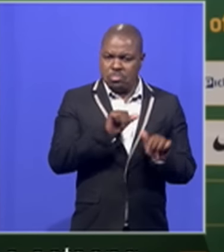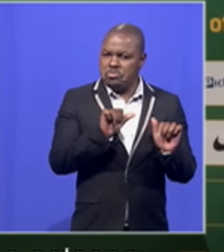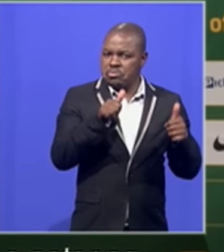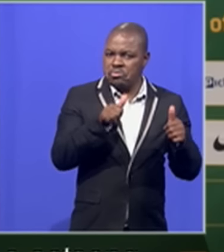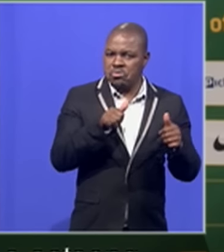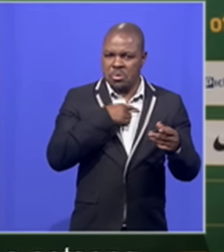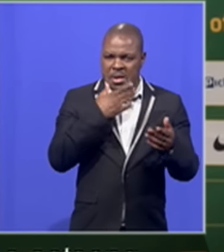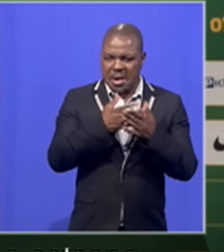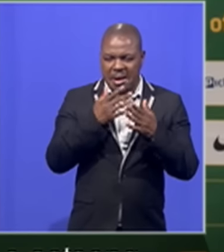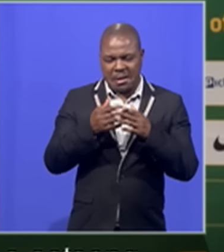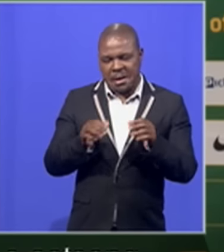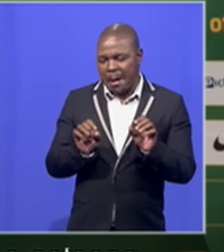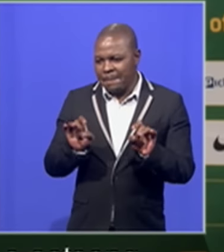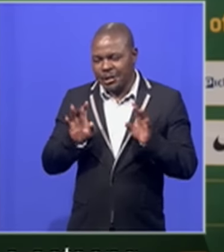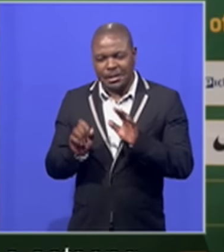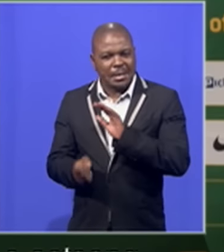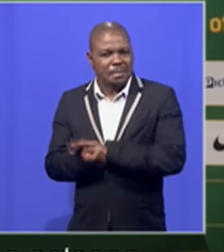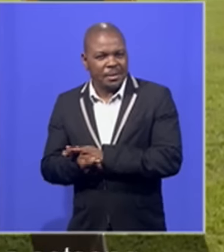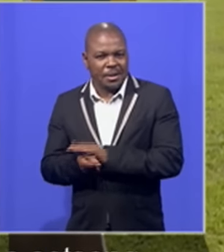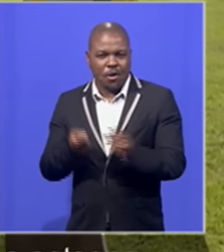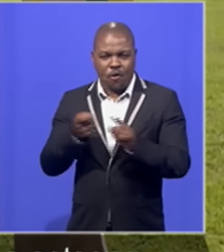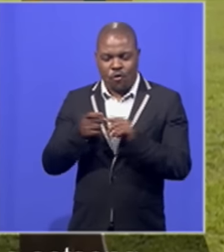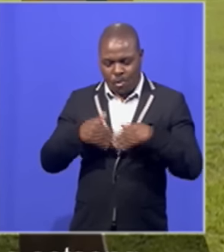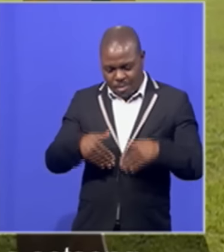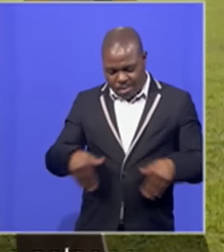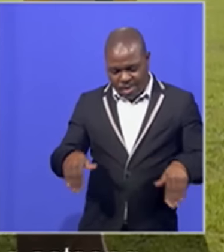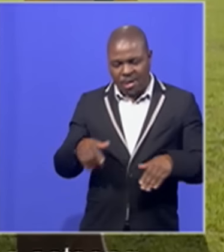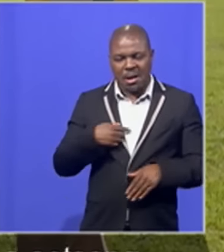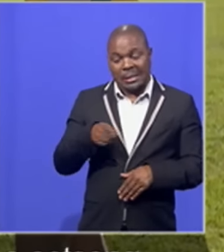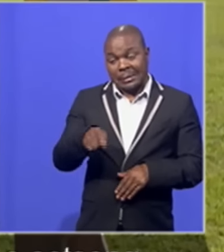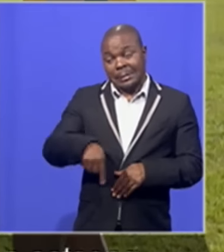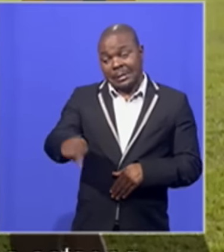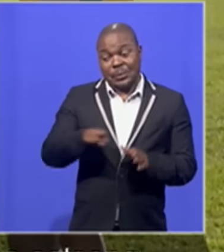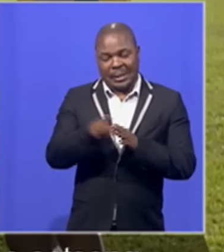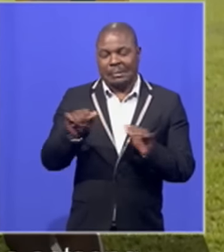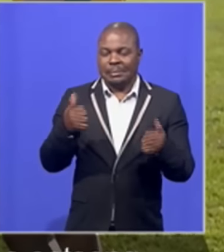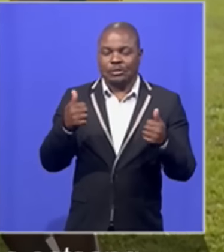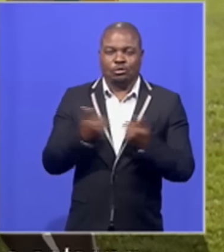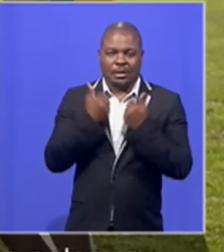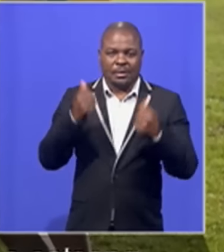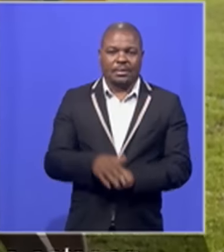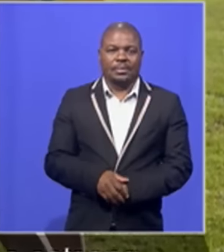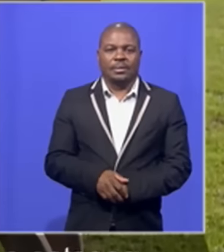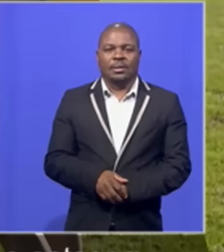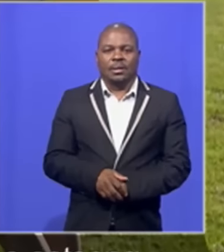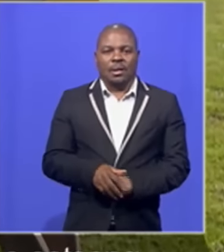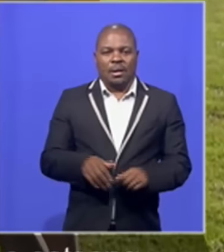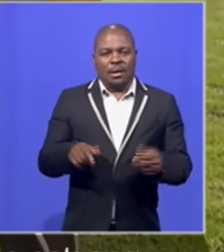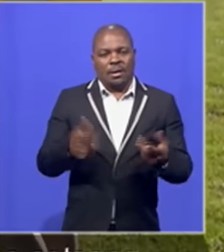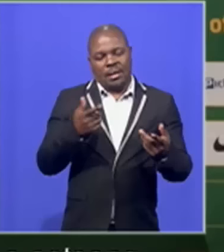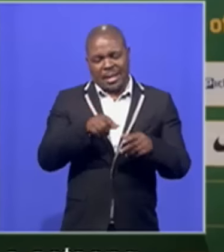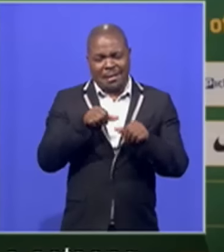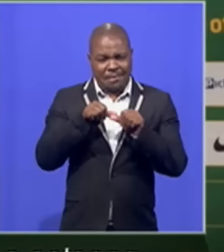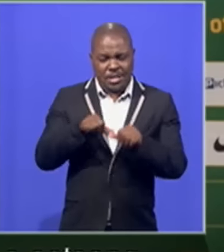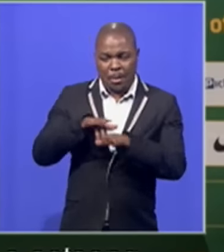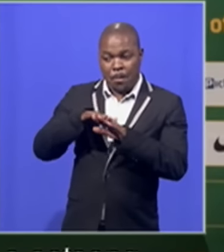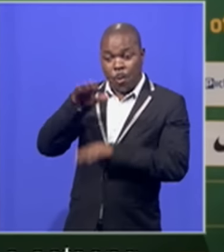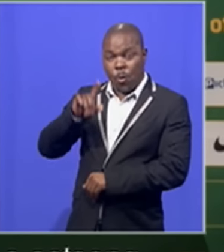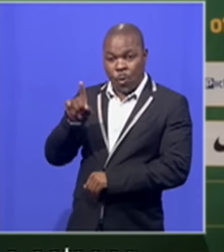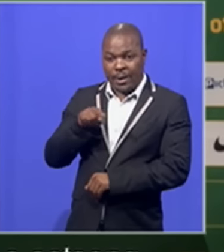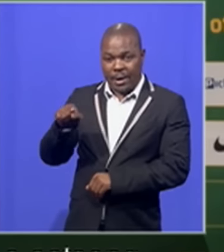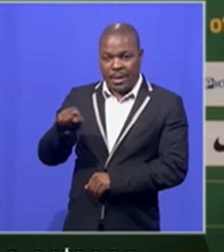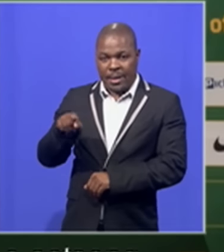create moments of magic from the back, so it'll be a very good challenge on the weekend. Definitely in the breakdown, they put a lot of emphasis on